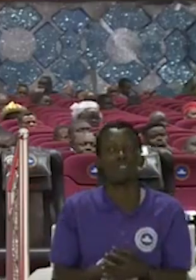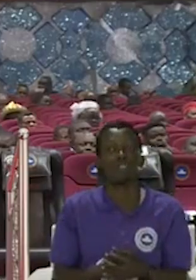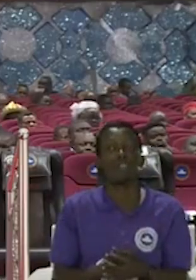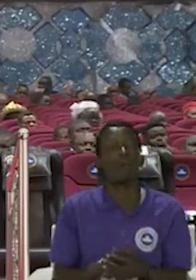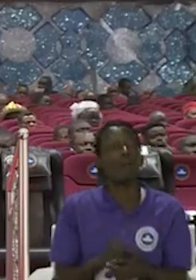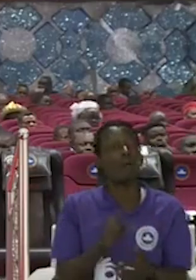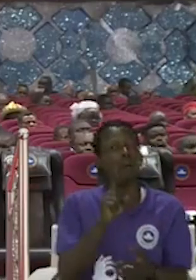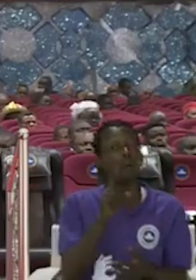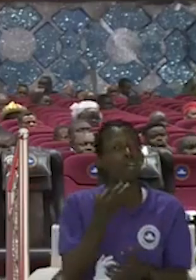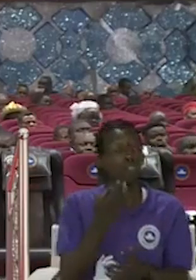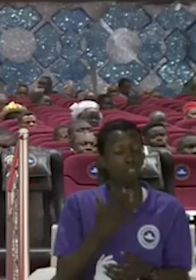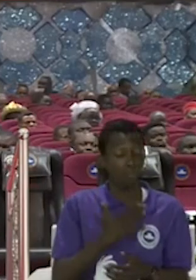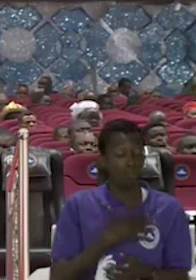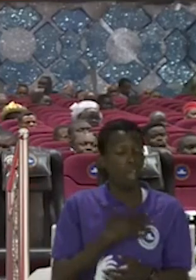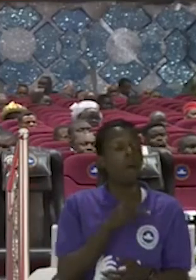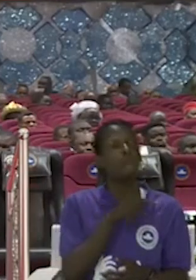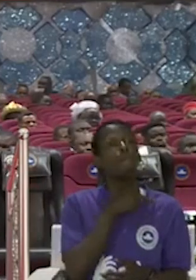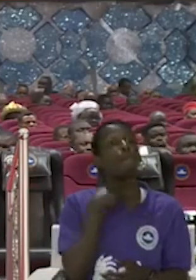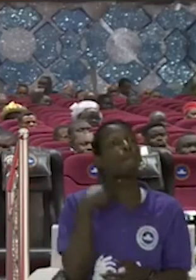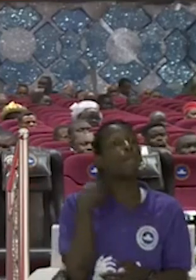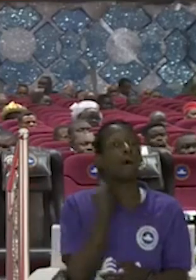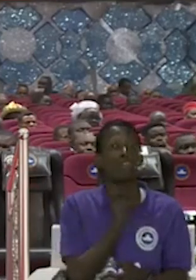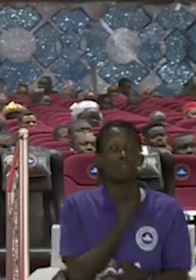one of my pastors